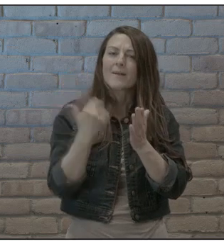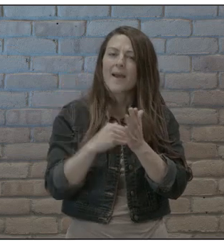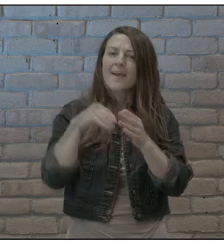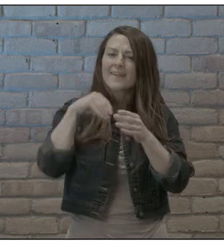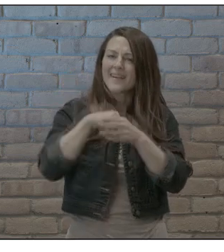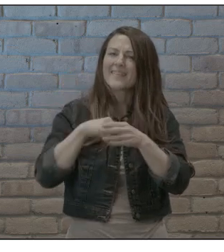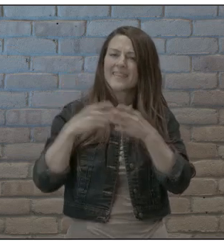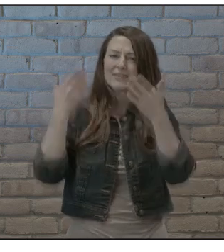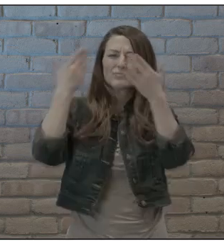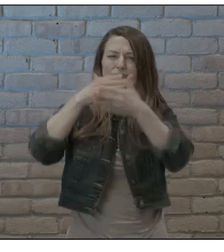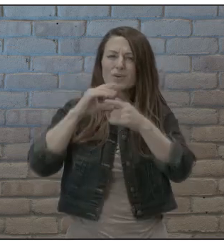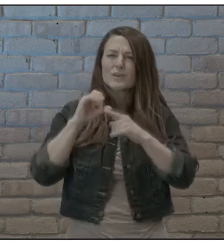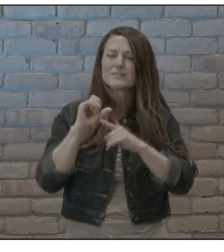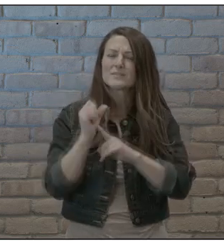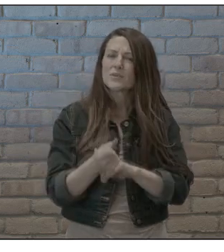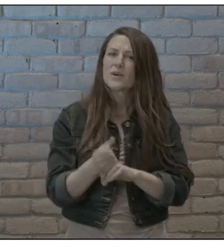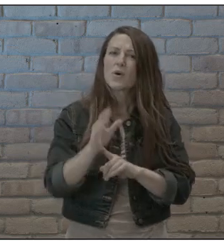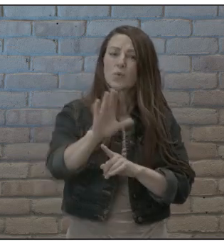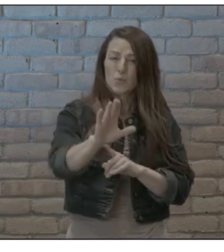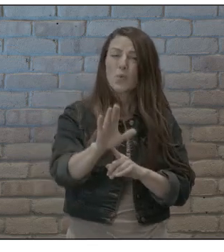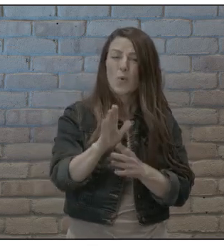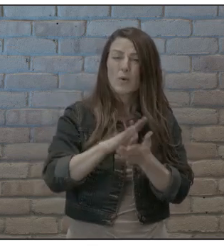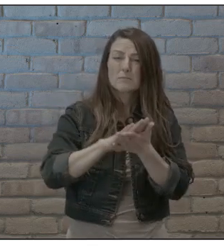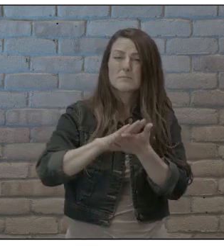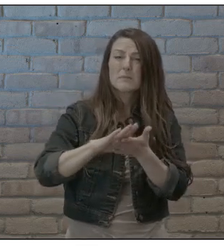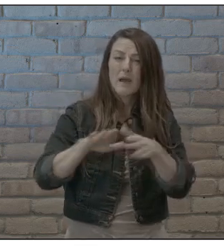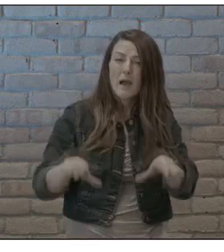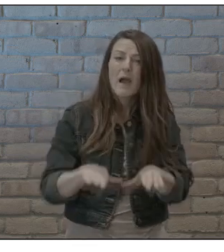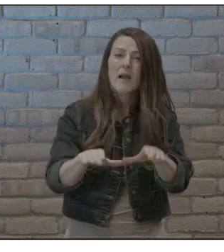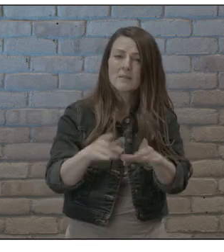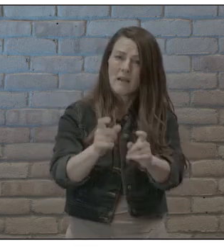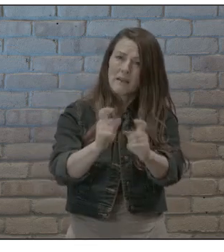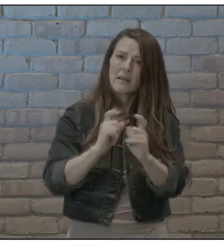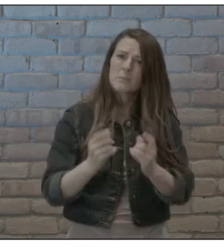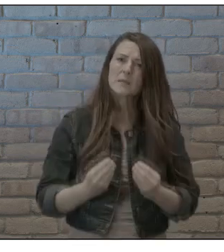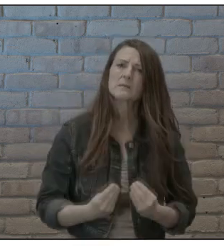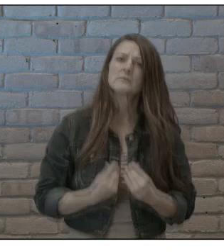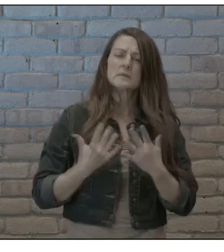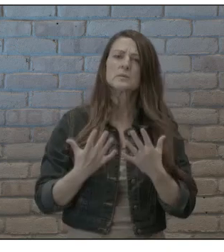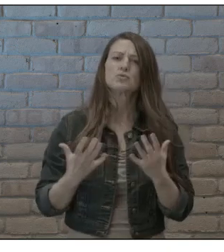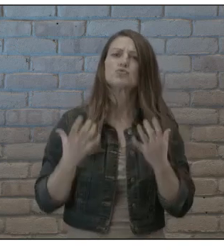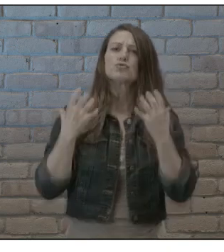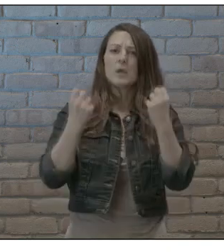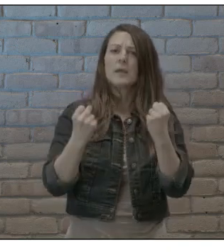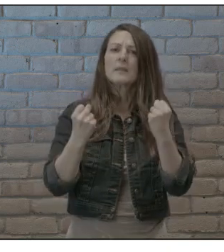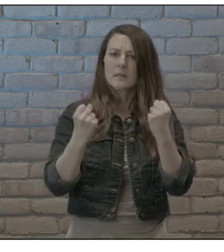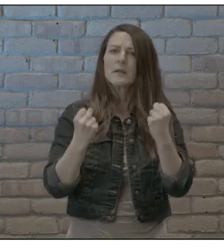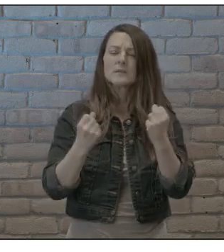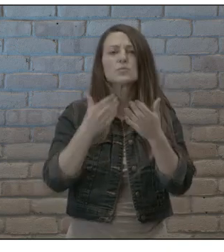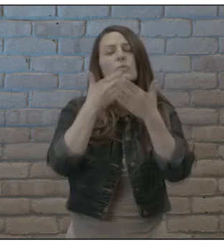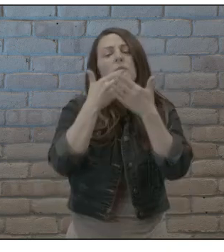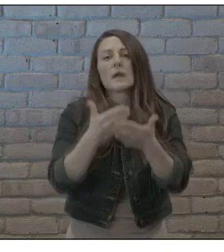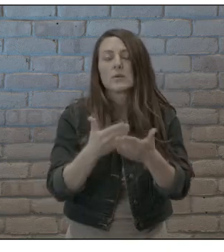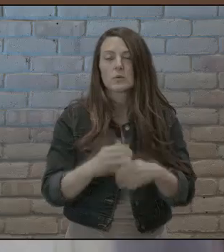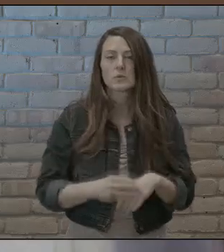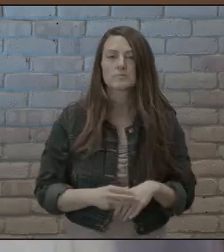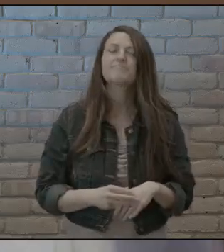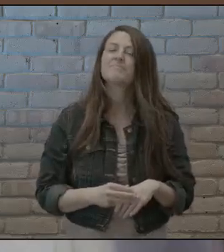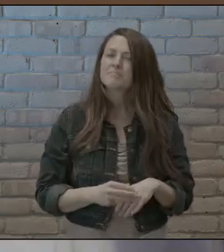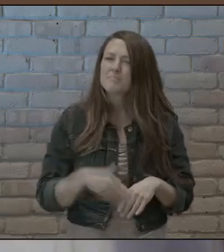kindness has given me strength and raised me up. Thank you. What